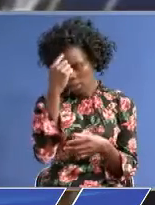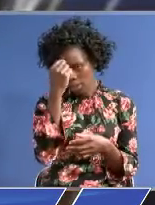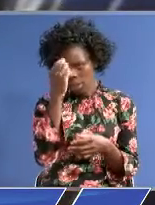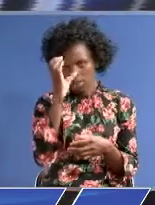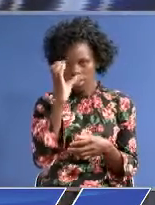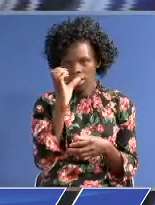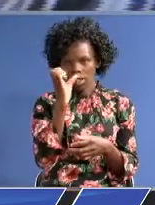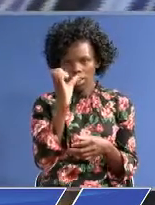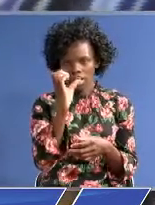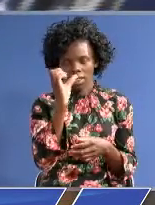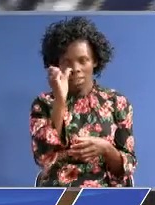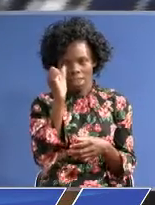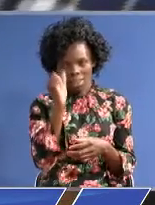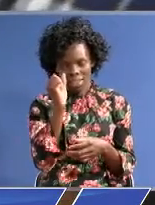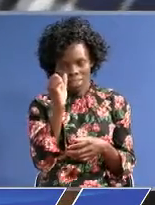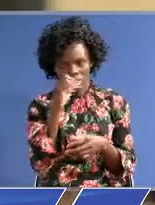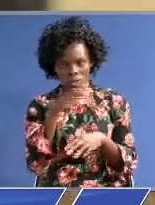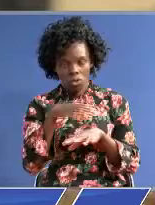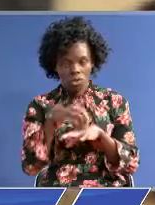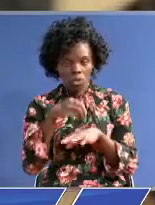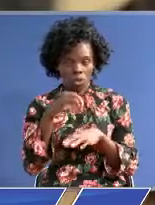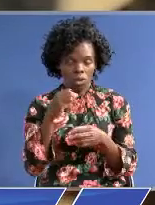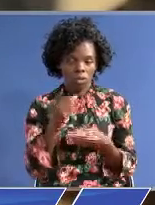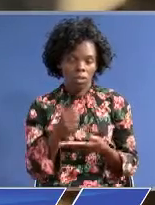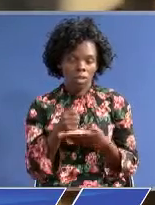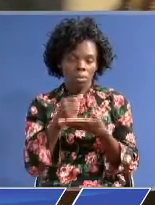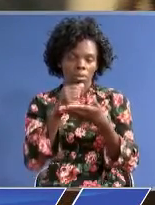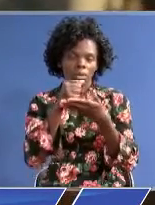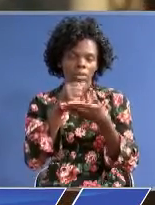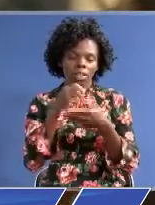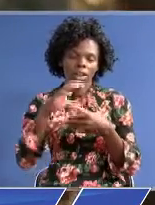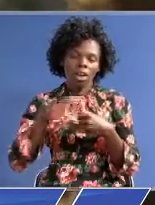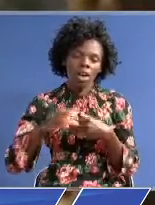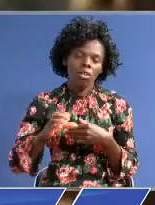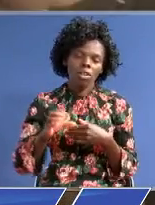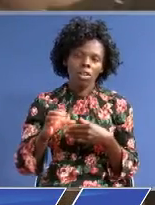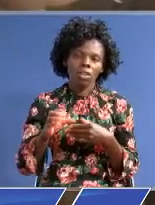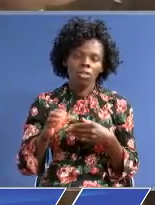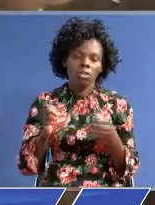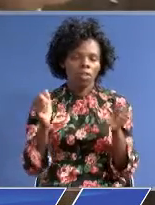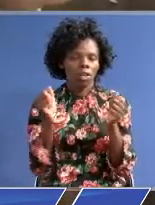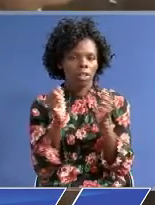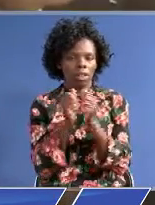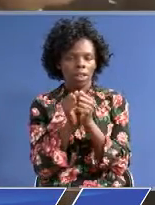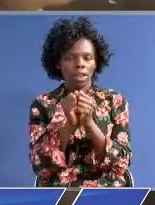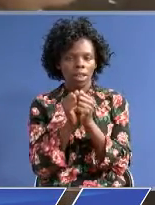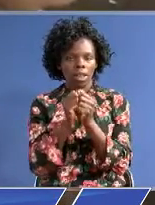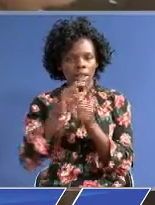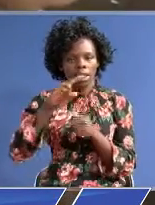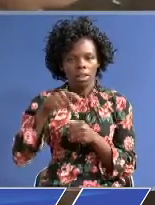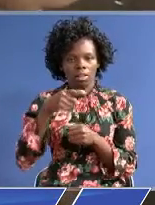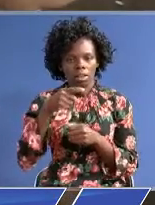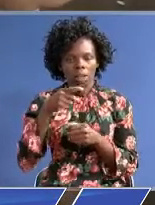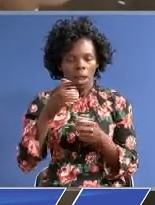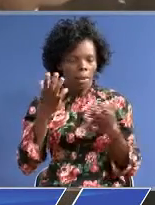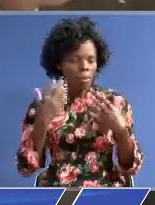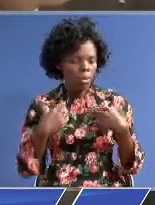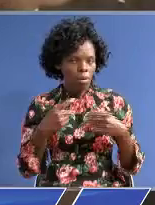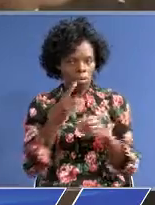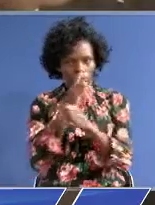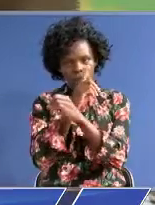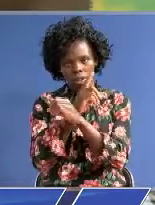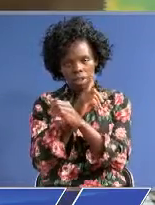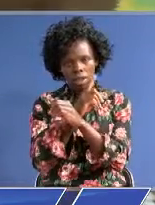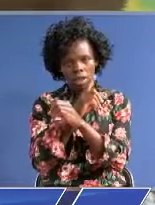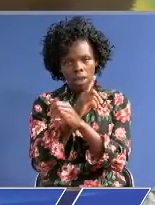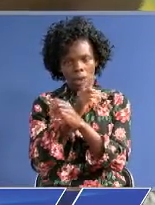CEC has called upon donors willing to support the county in vaccinating over 10,000 area residents so as to protect people